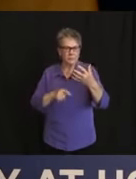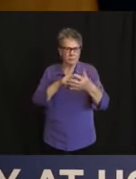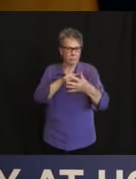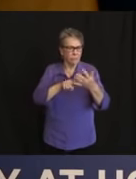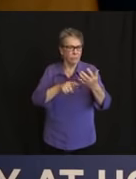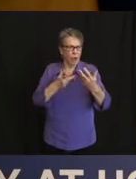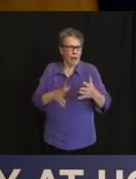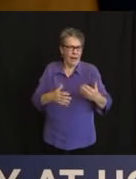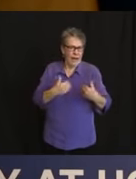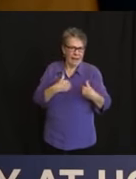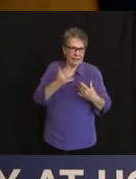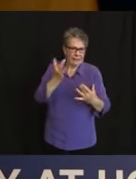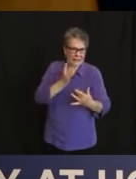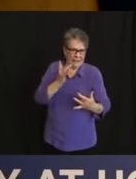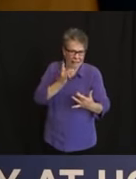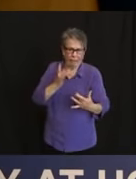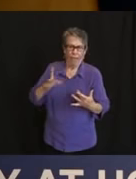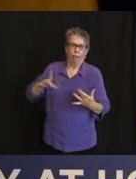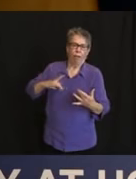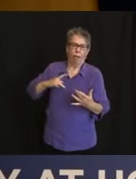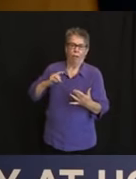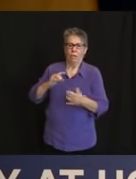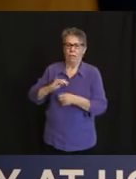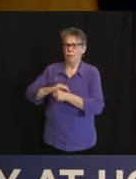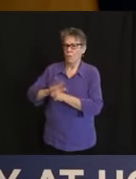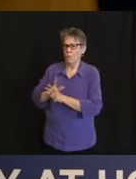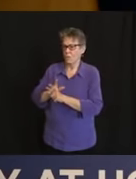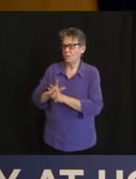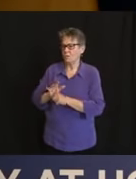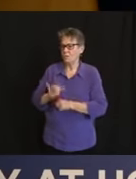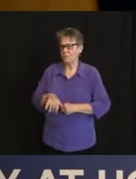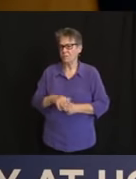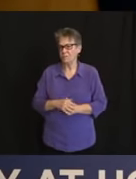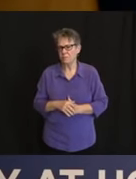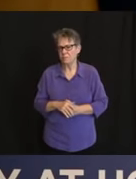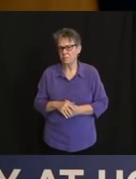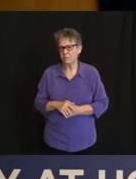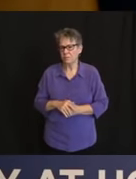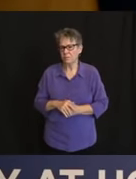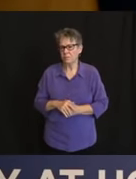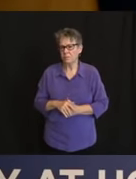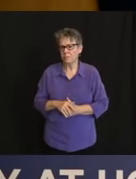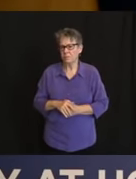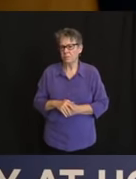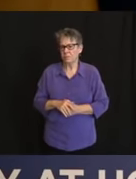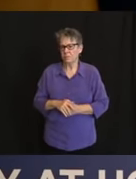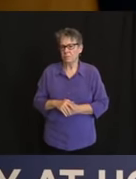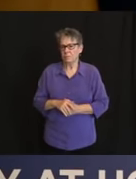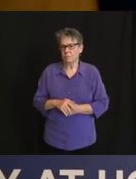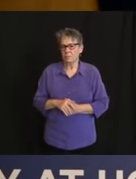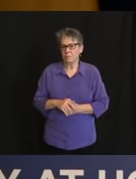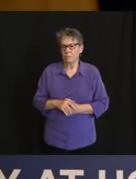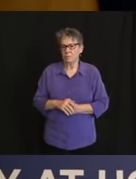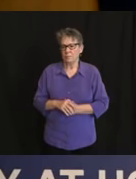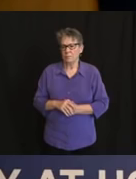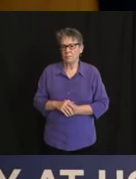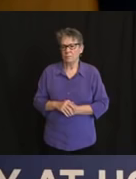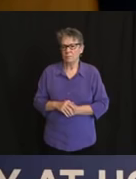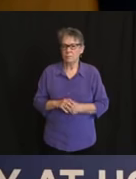and cancer 11%. I was asked the other day about whether we were